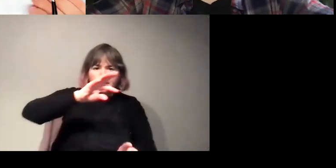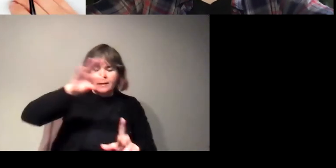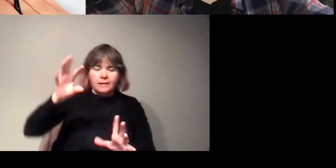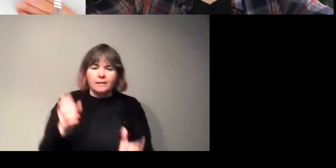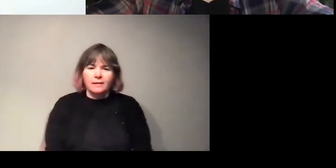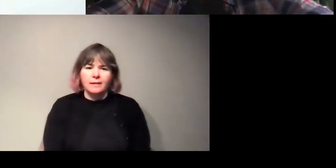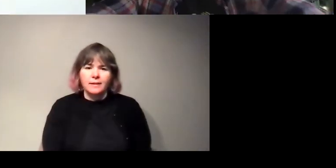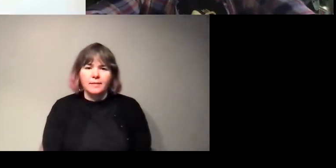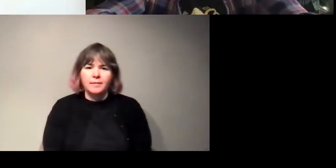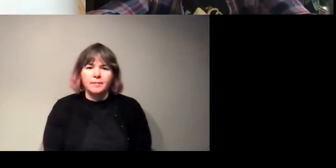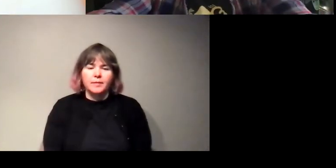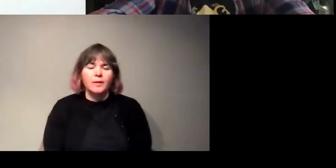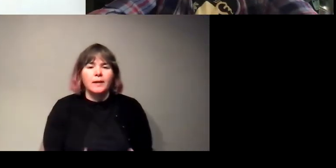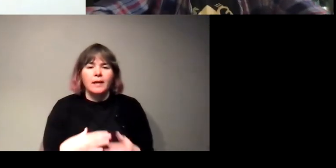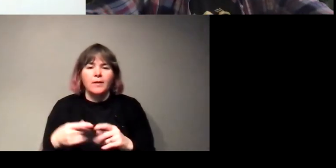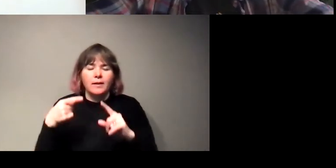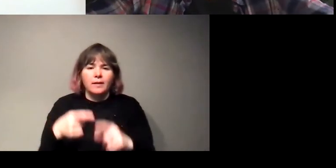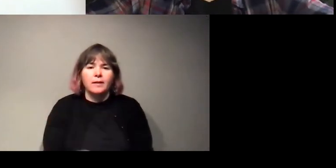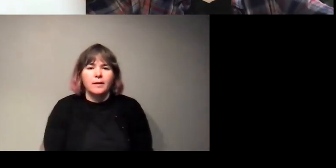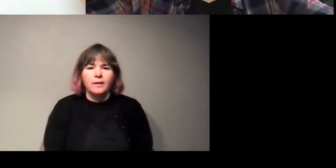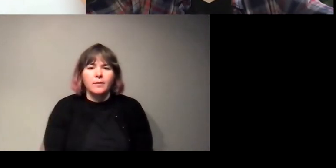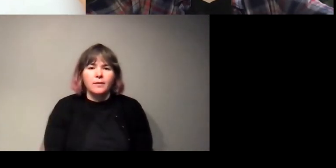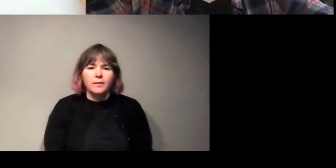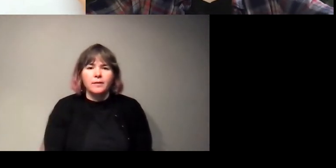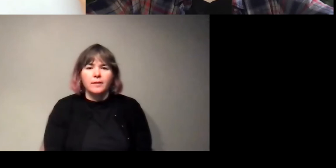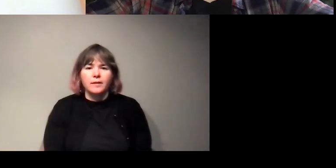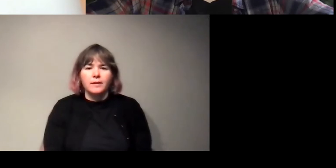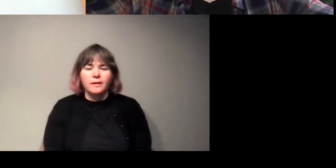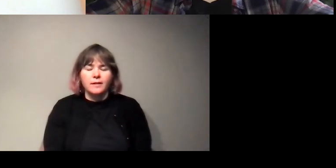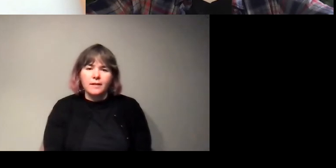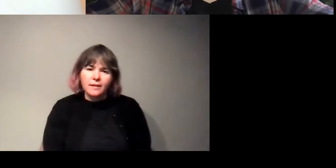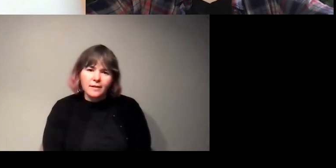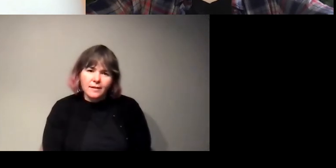go. So here we got a plantain. So